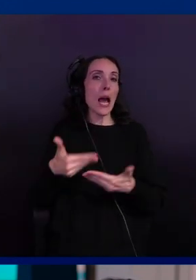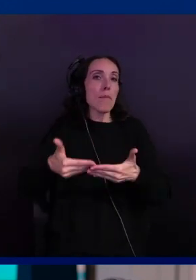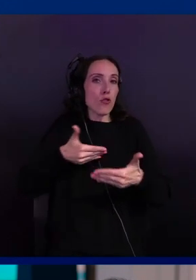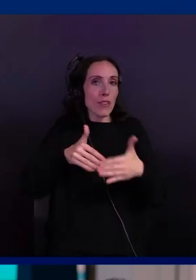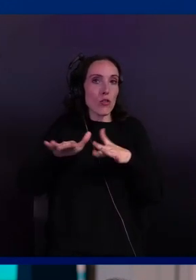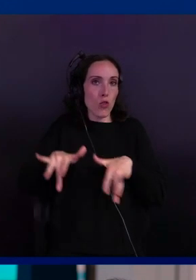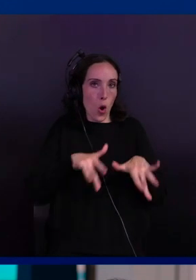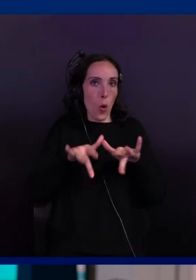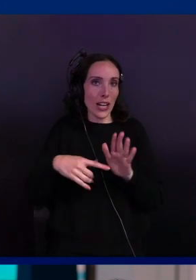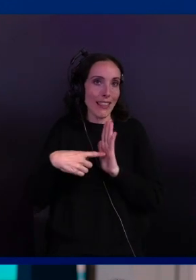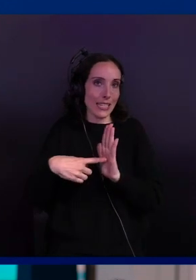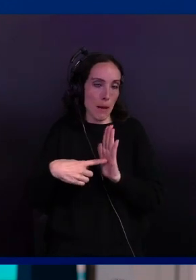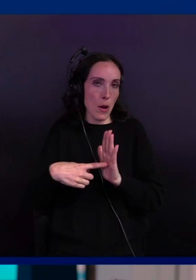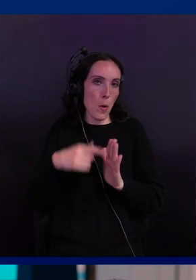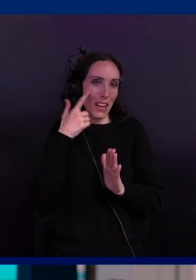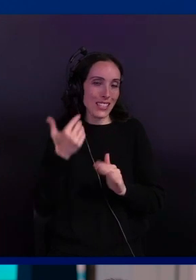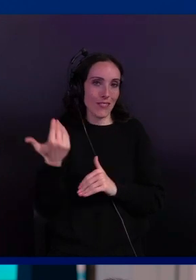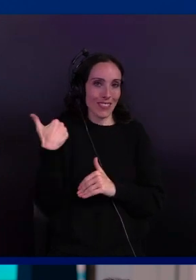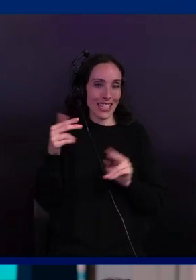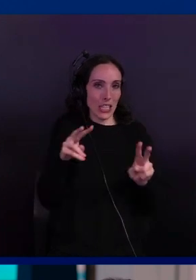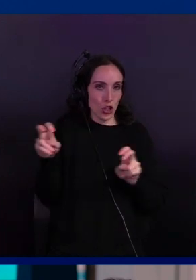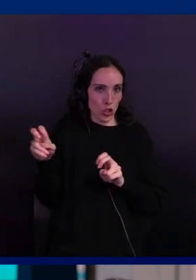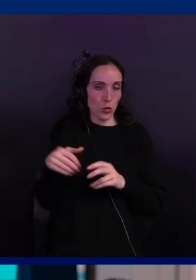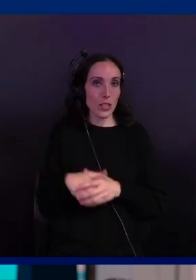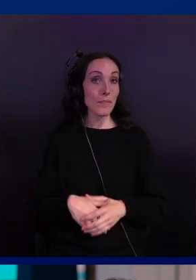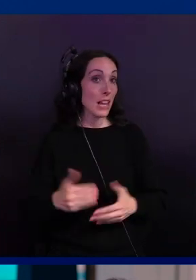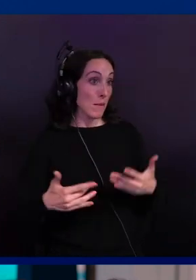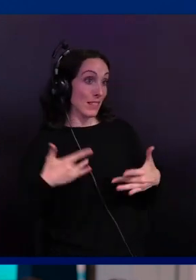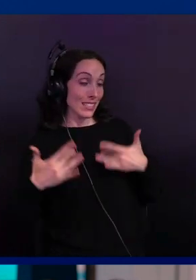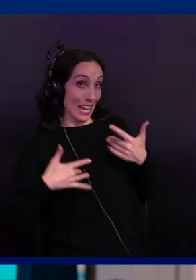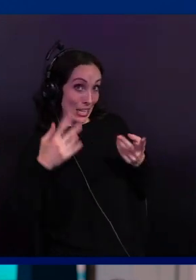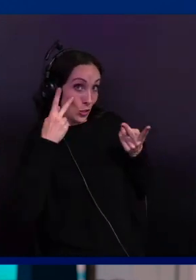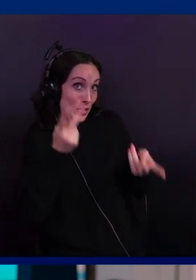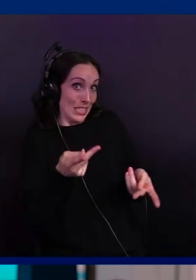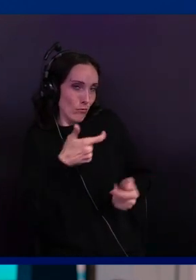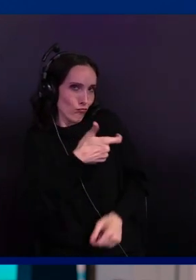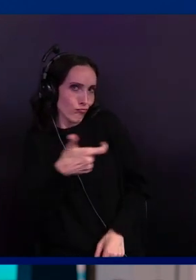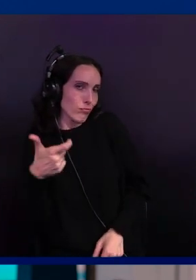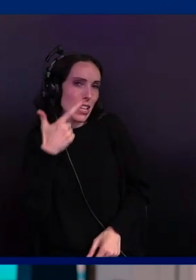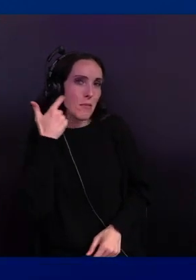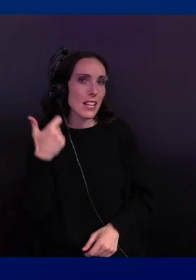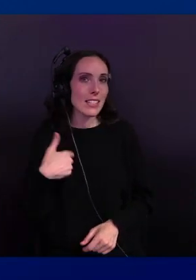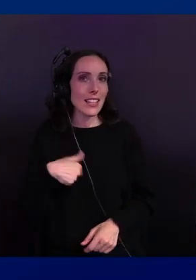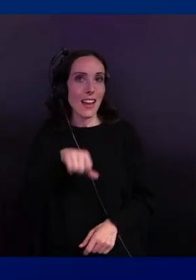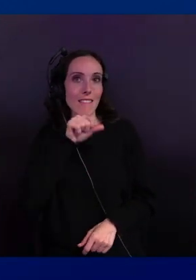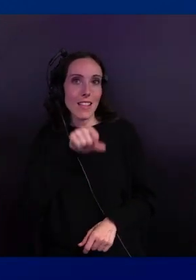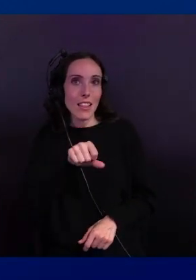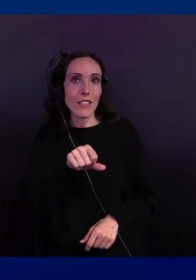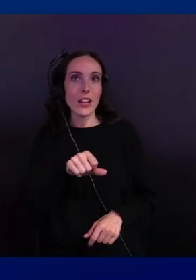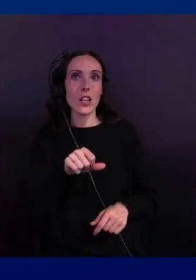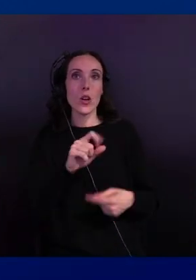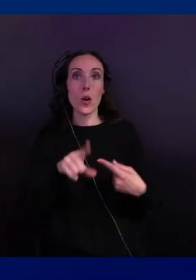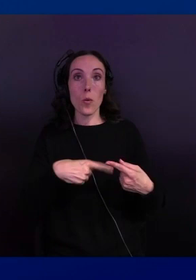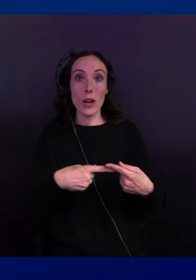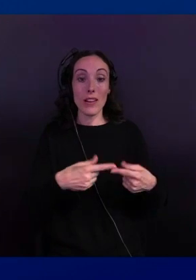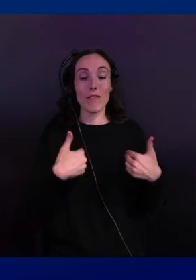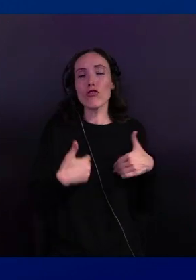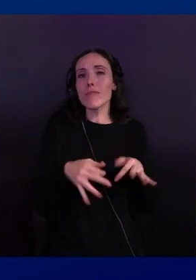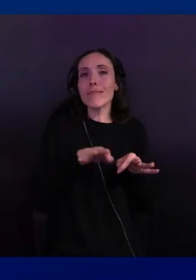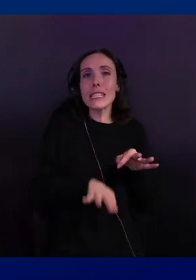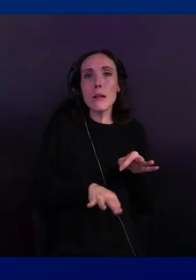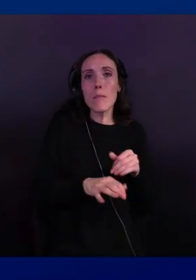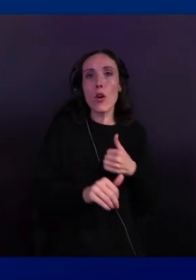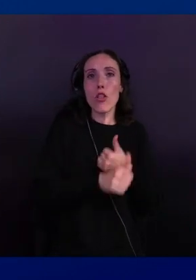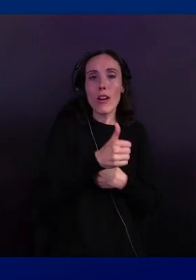1 second. No, I'm excited to see this. And I love how that you kind of pulled apart when we get to simple threat detection